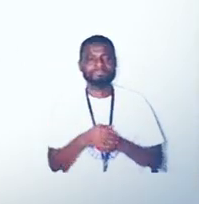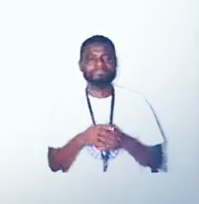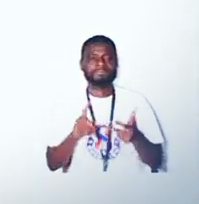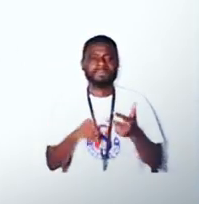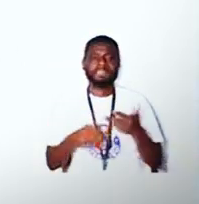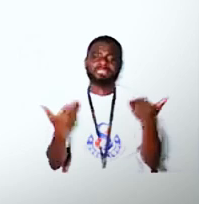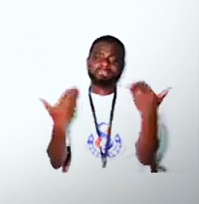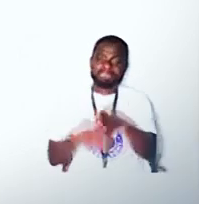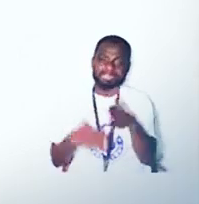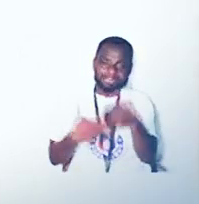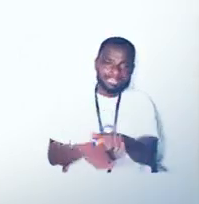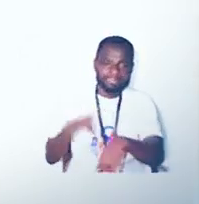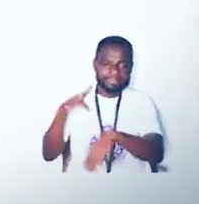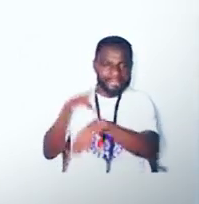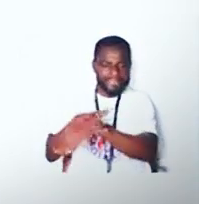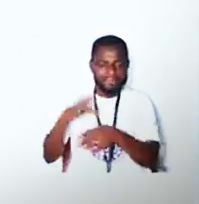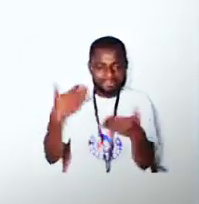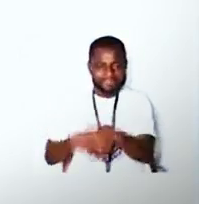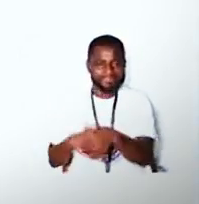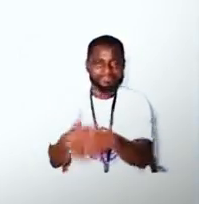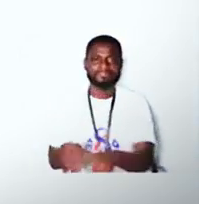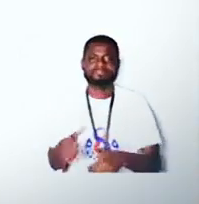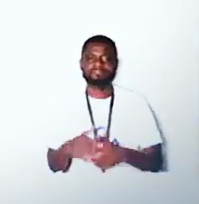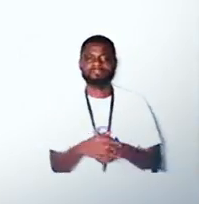premature deaths.